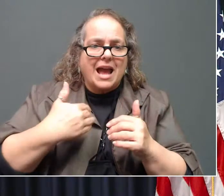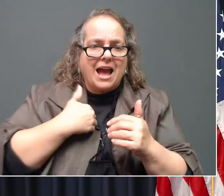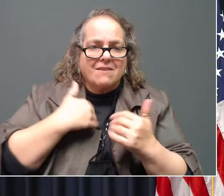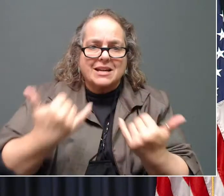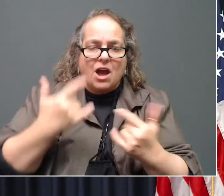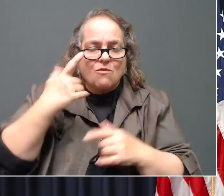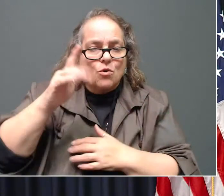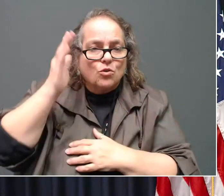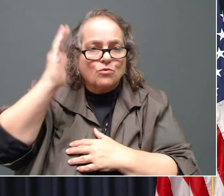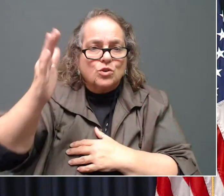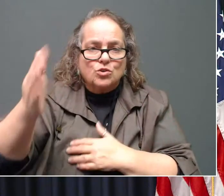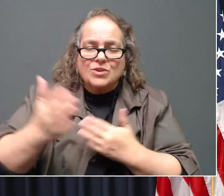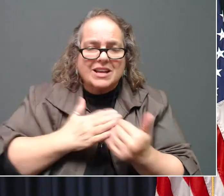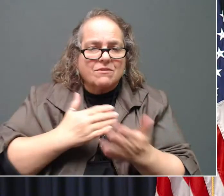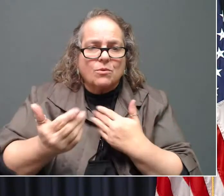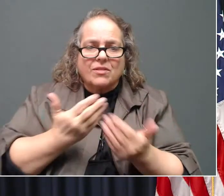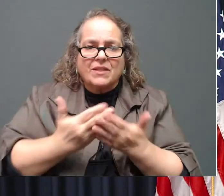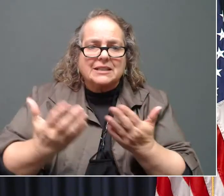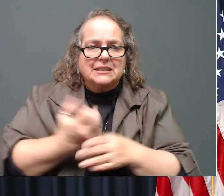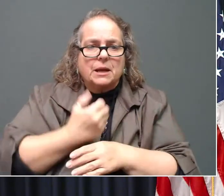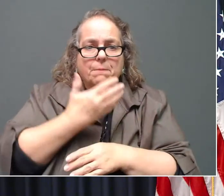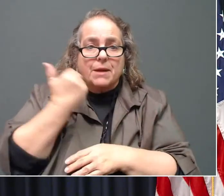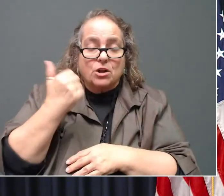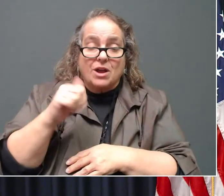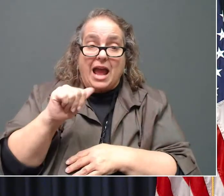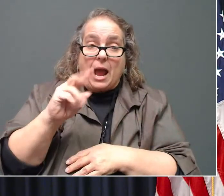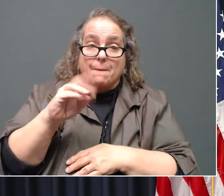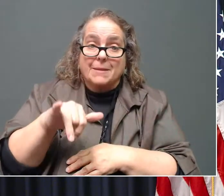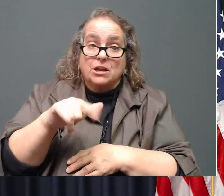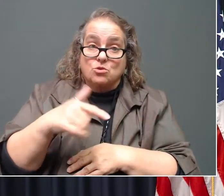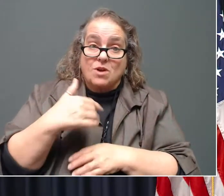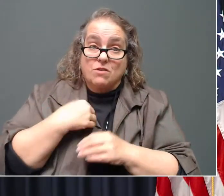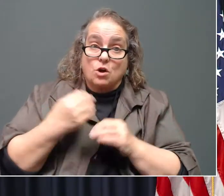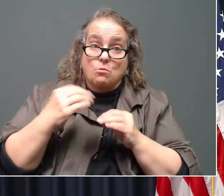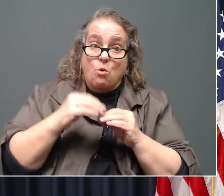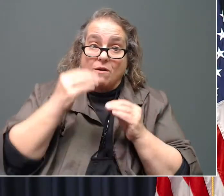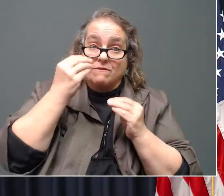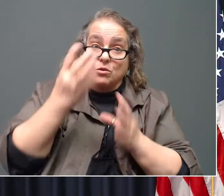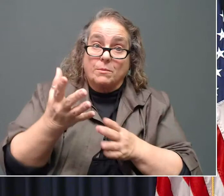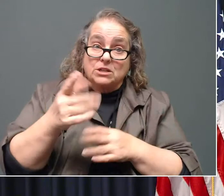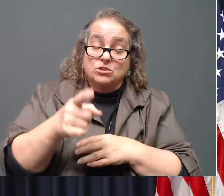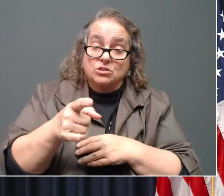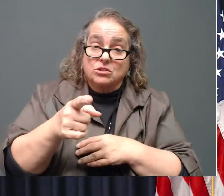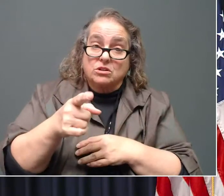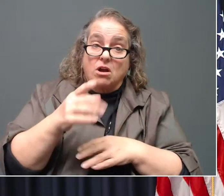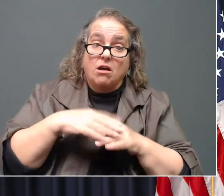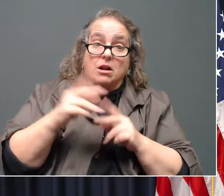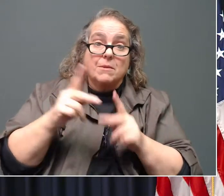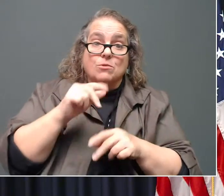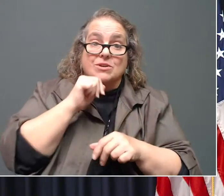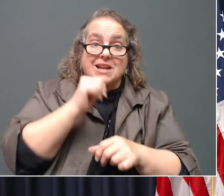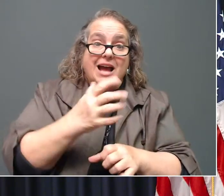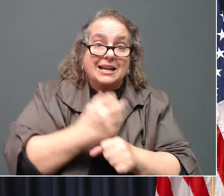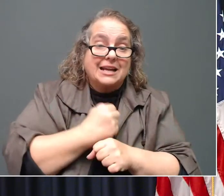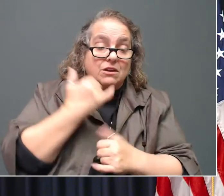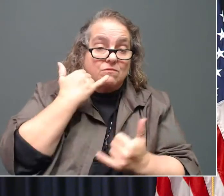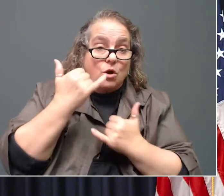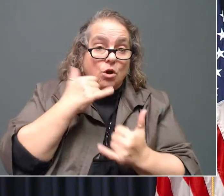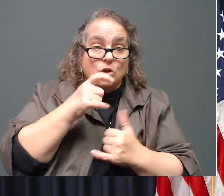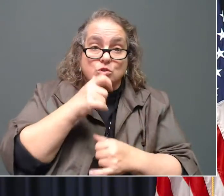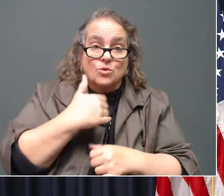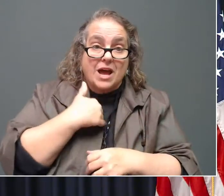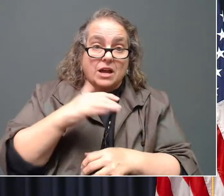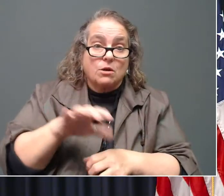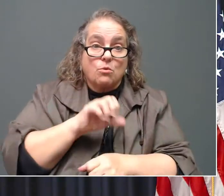get better. I'm going to ask Amy if she's got more information on people not getting phone calls that had appointments. You know, that's